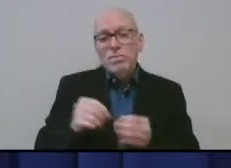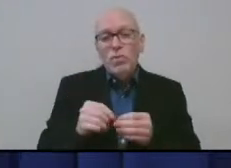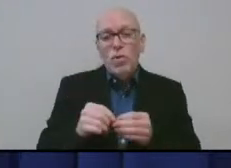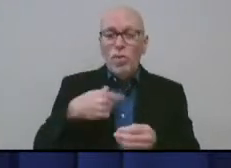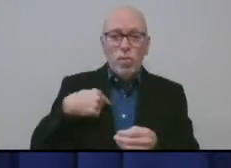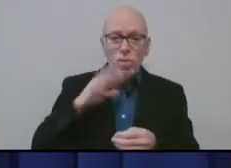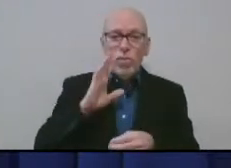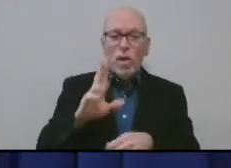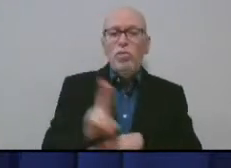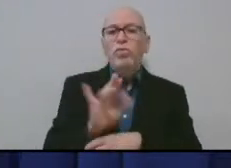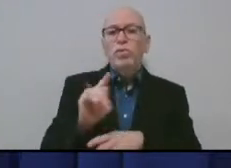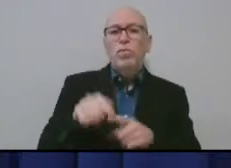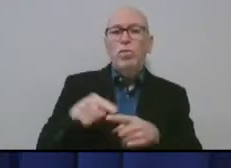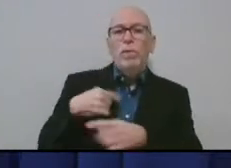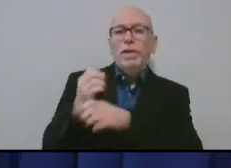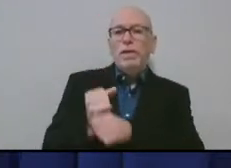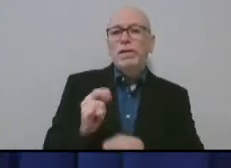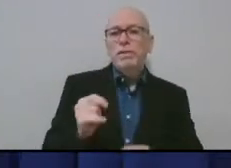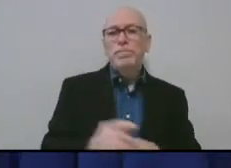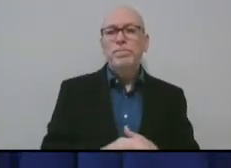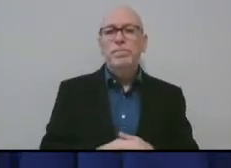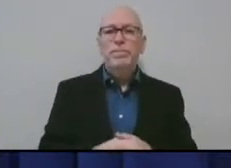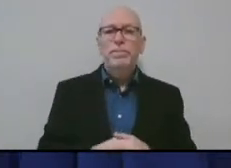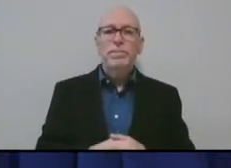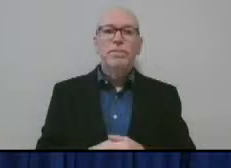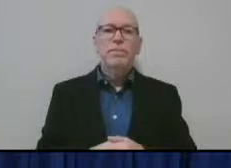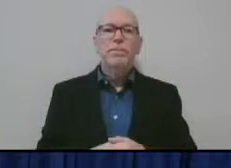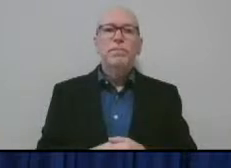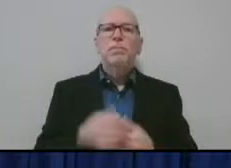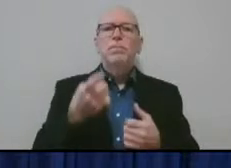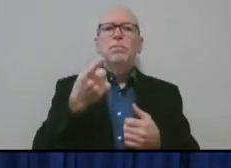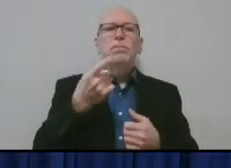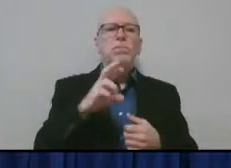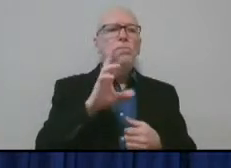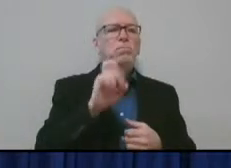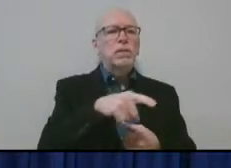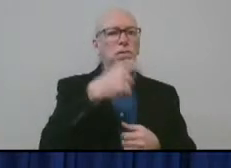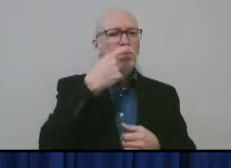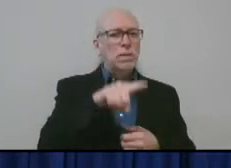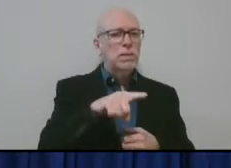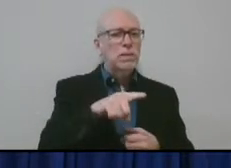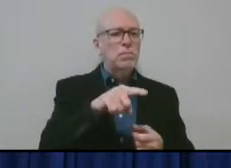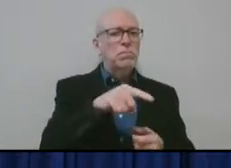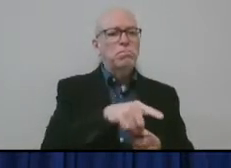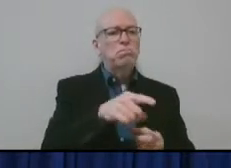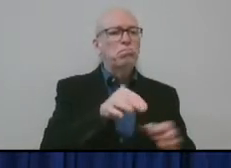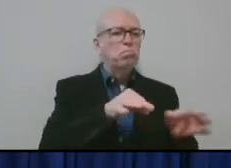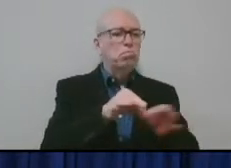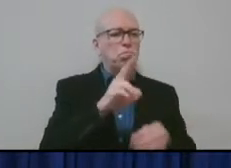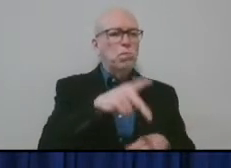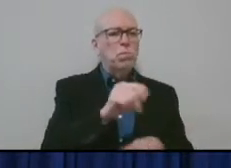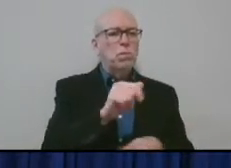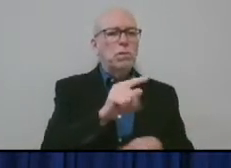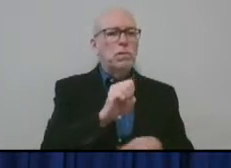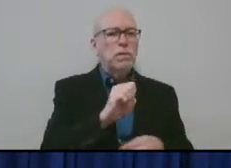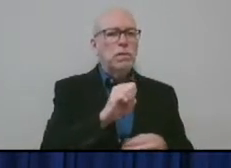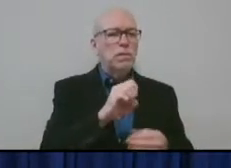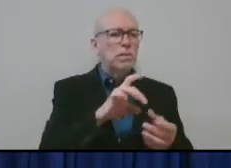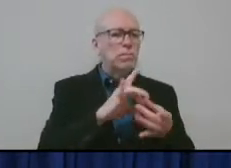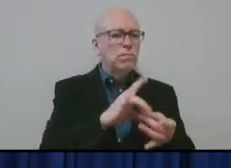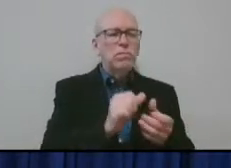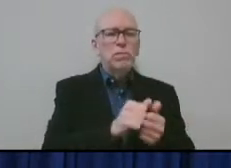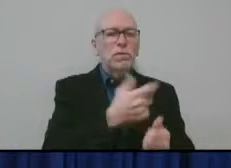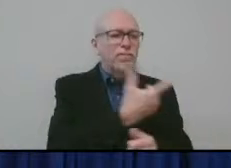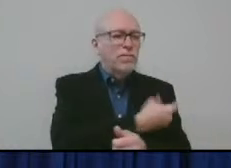safely. If you would, Dr. Box, give us kind of a update on the vaccinations